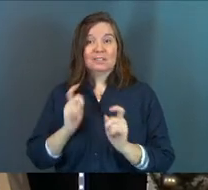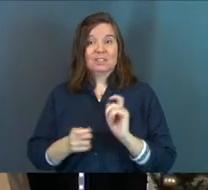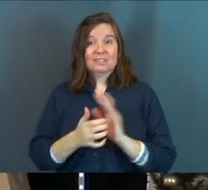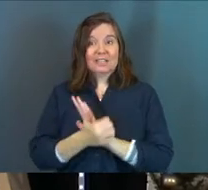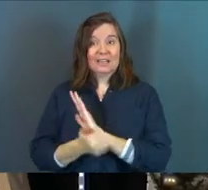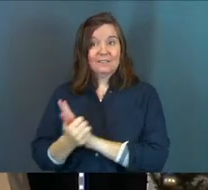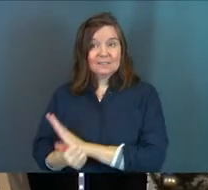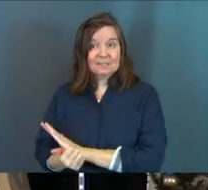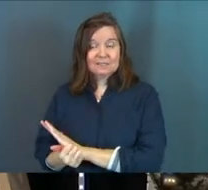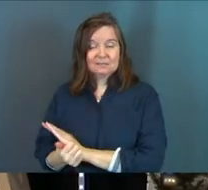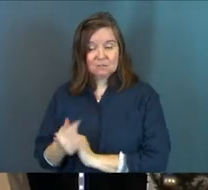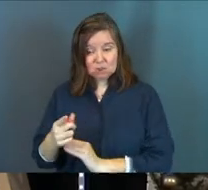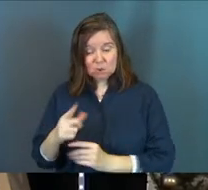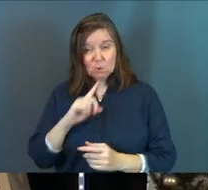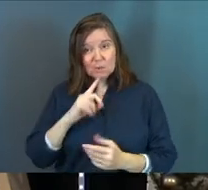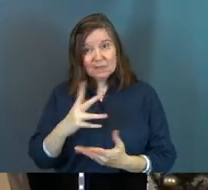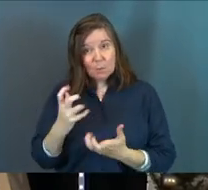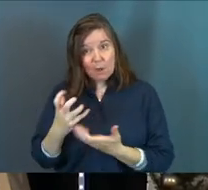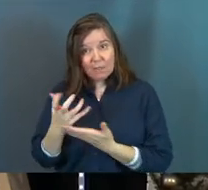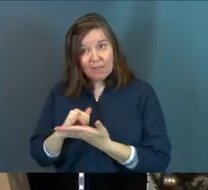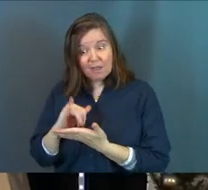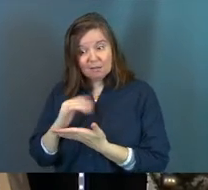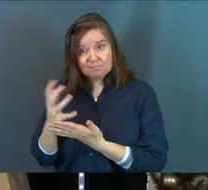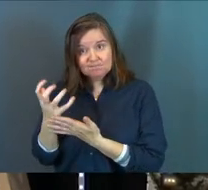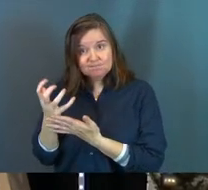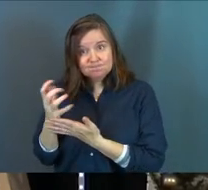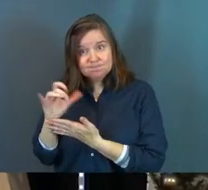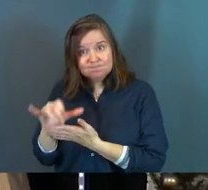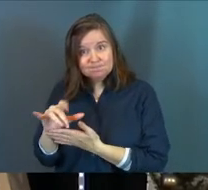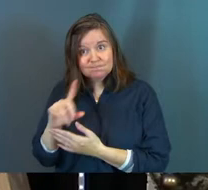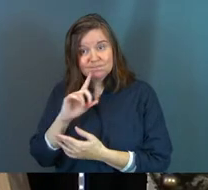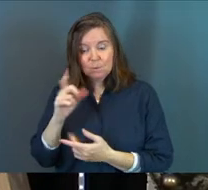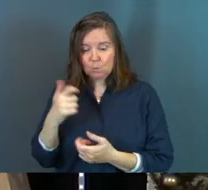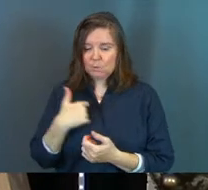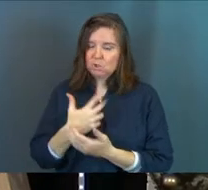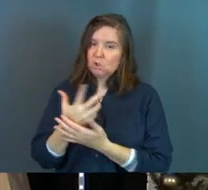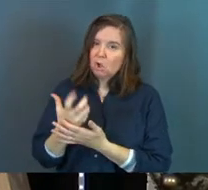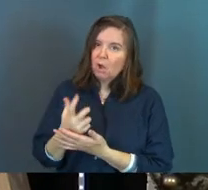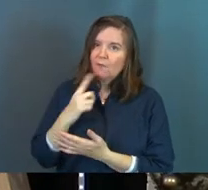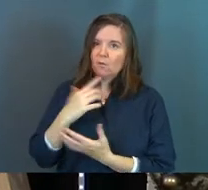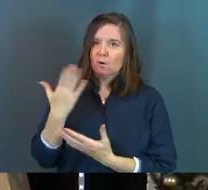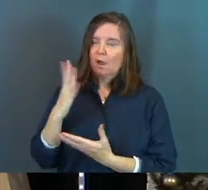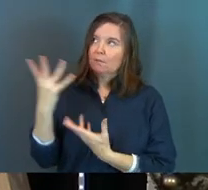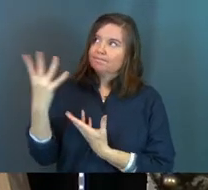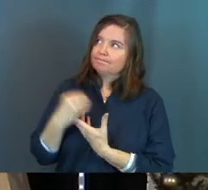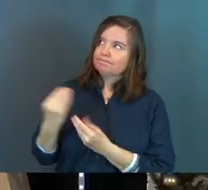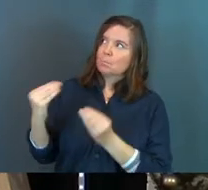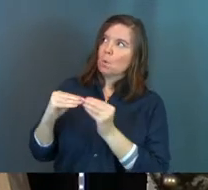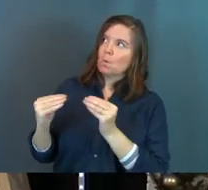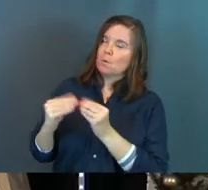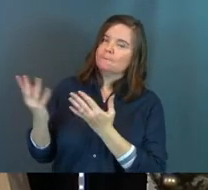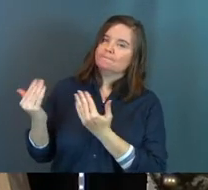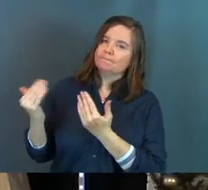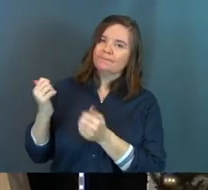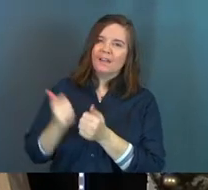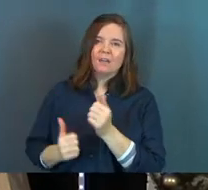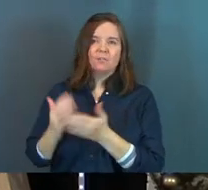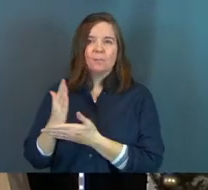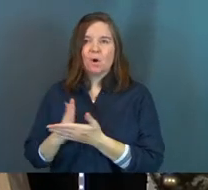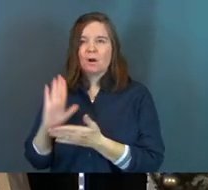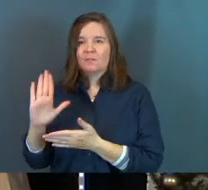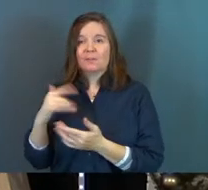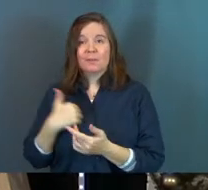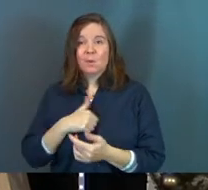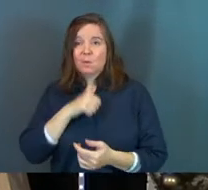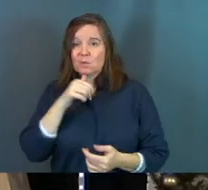gifts. Do you earnestly desire? Because we should long for God. We should long for every single aspect